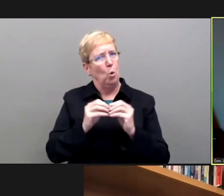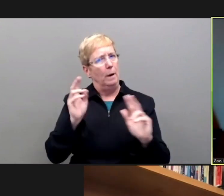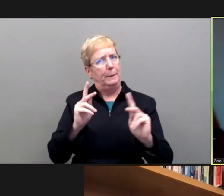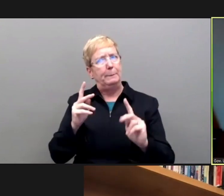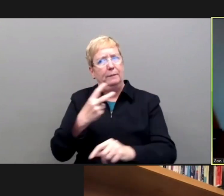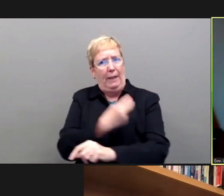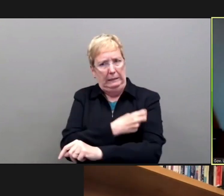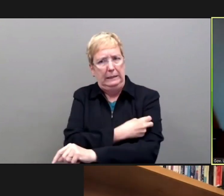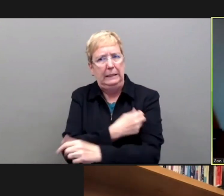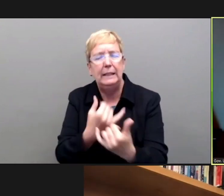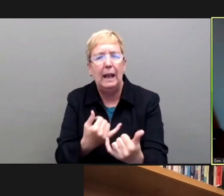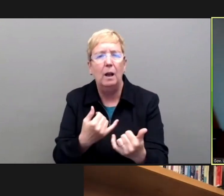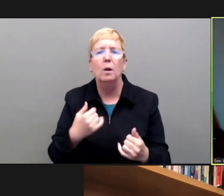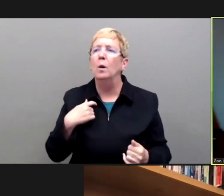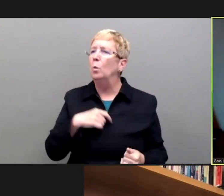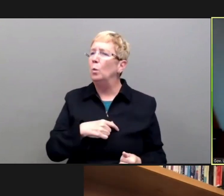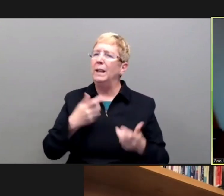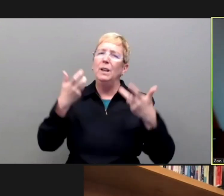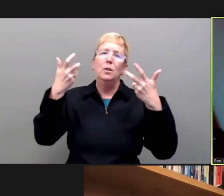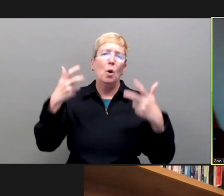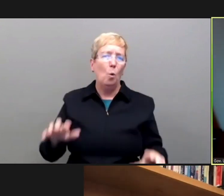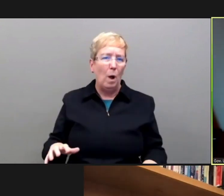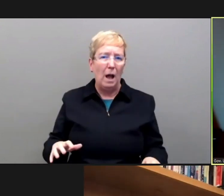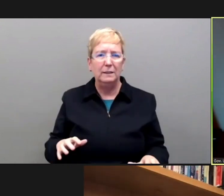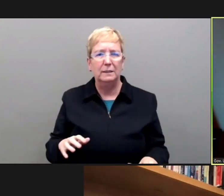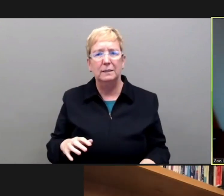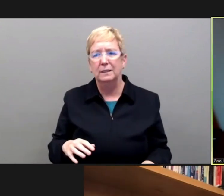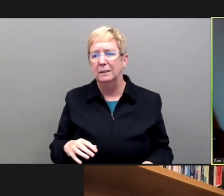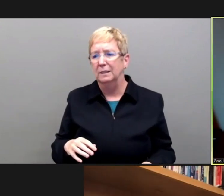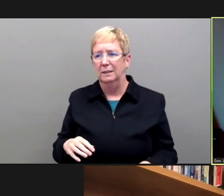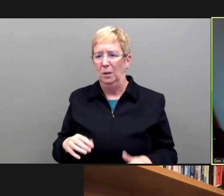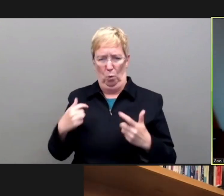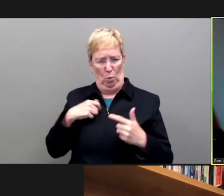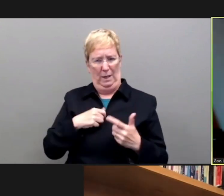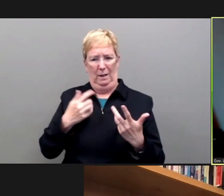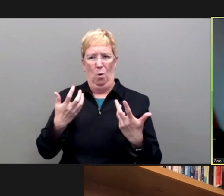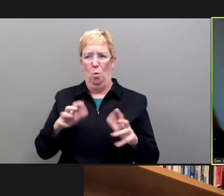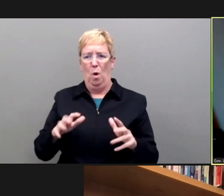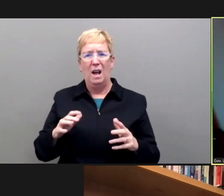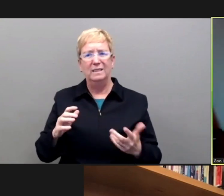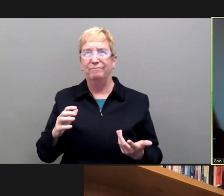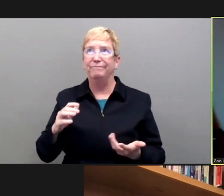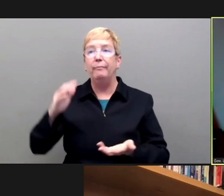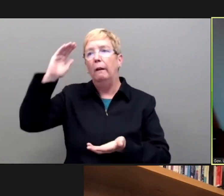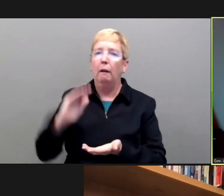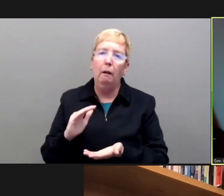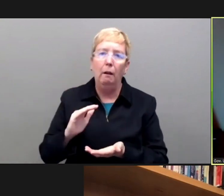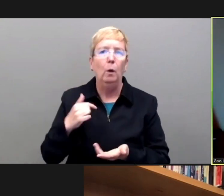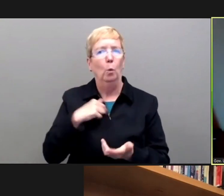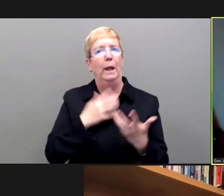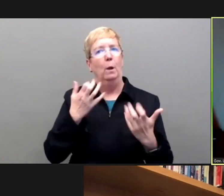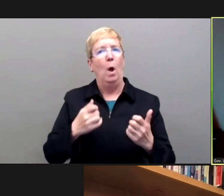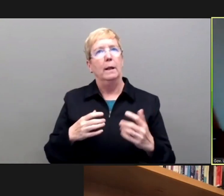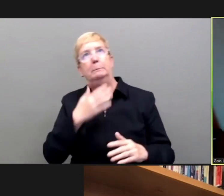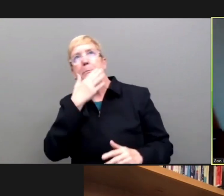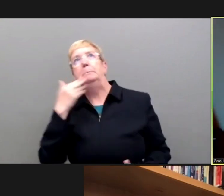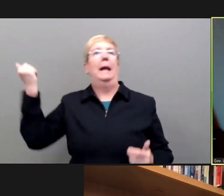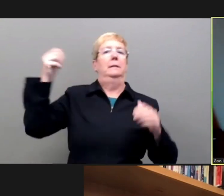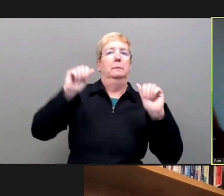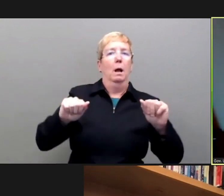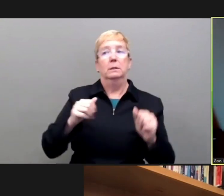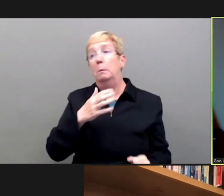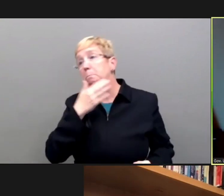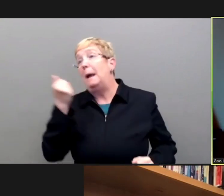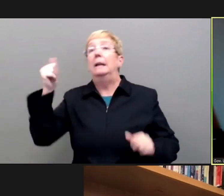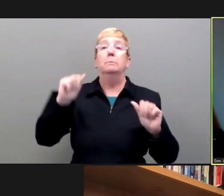vaccinated. We don't want to opt out of the gold standard, which is in-person learning. We want it to be safe, and we're going